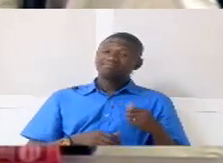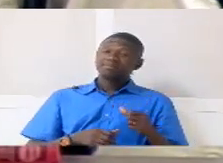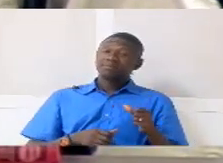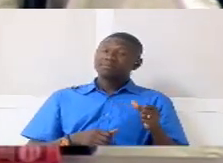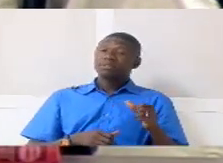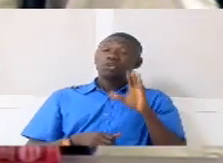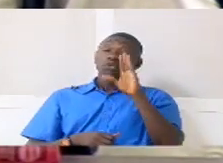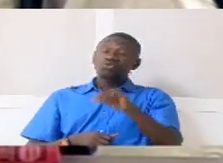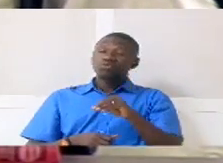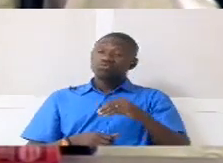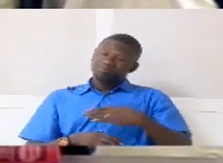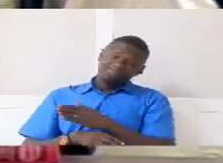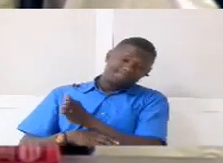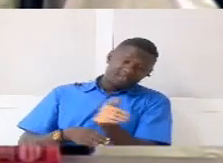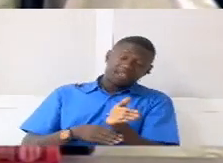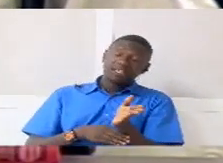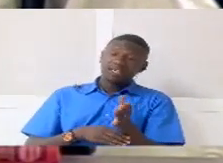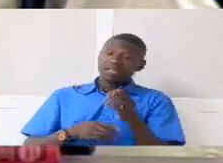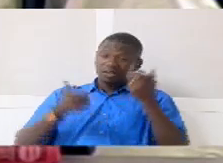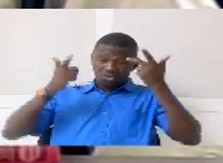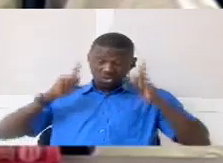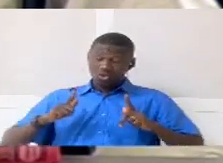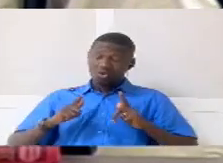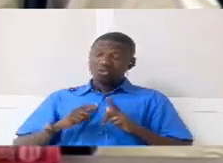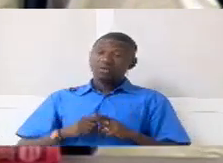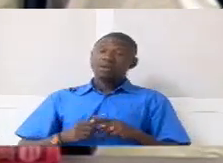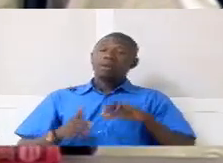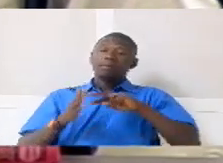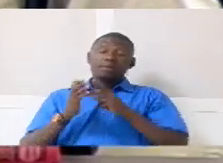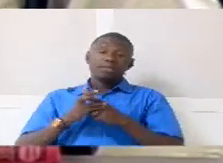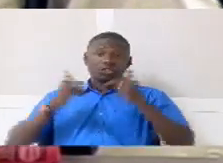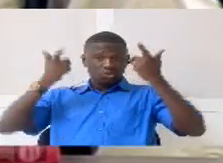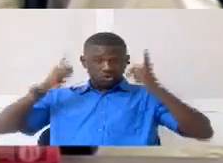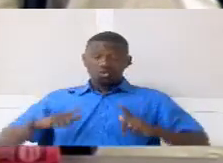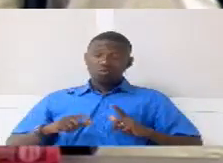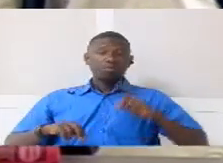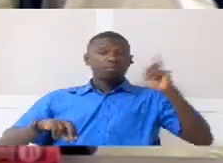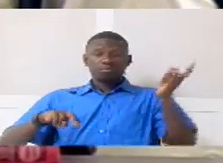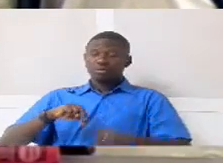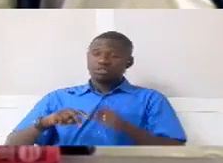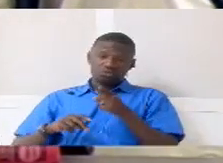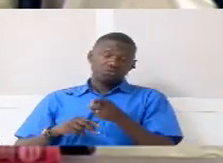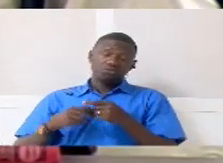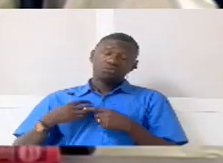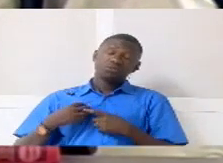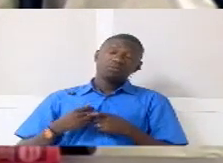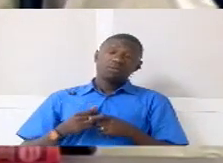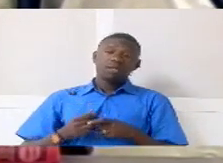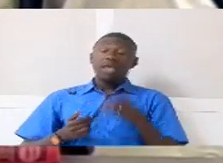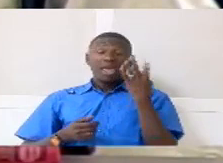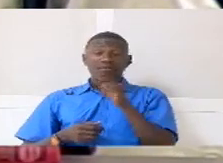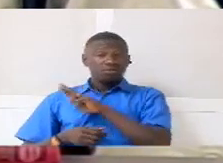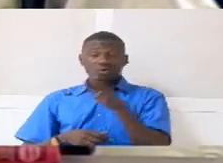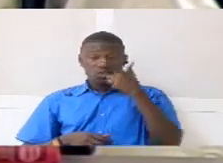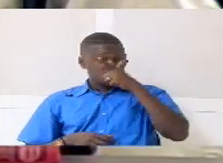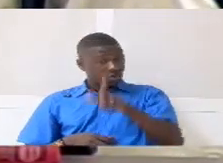law, the law will take its course on you. If you